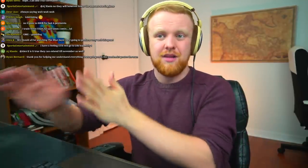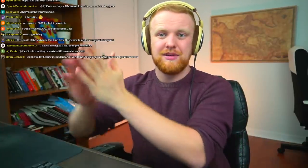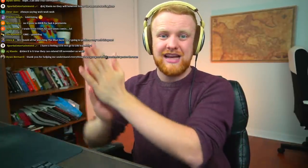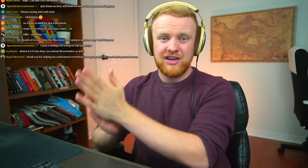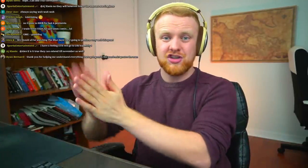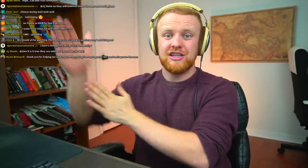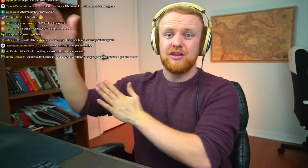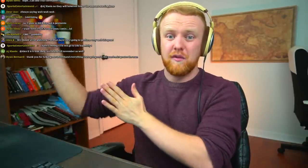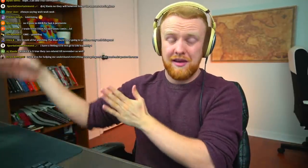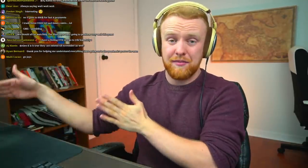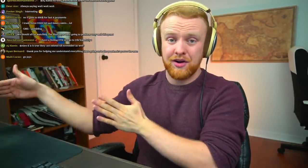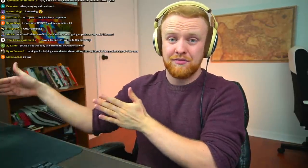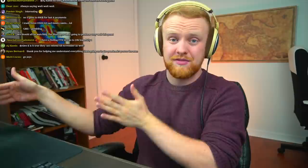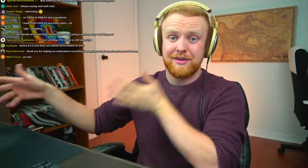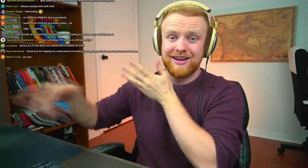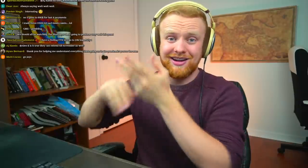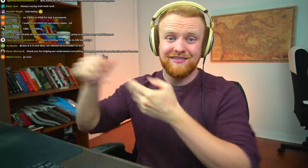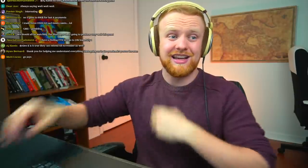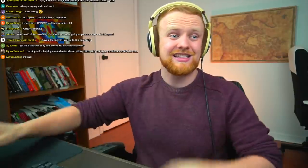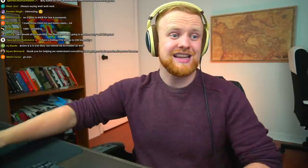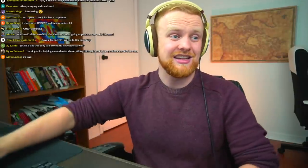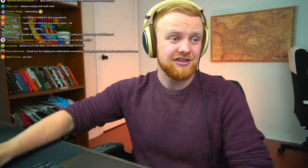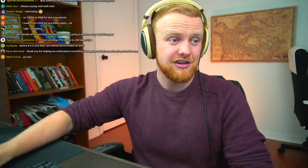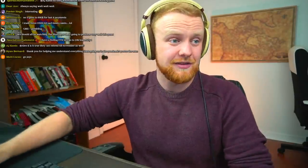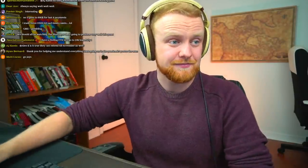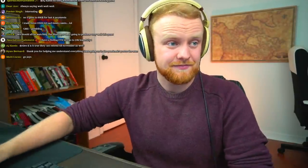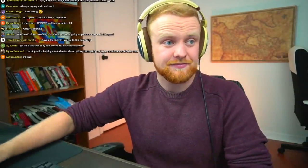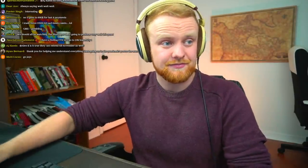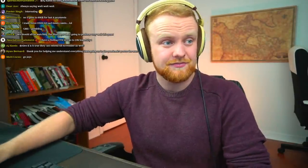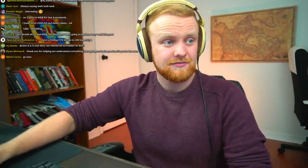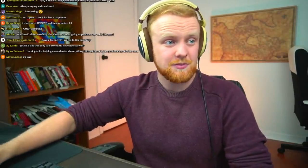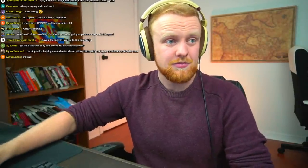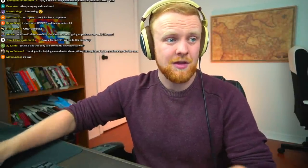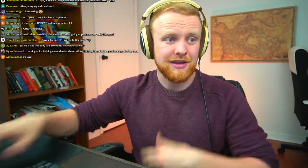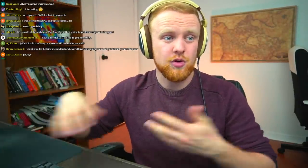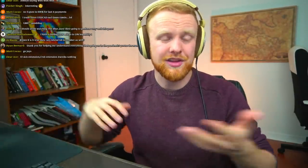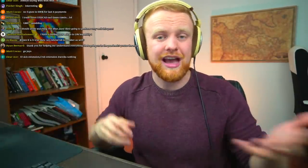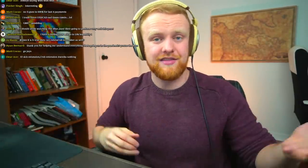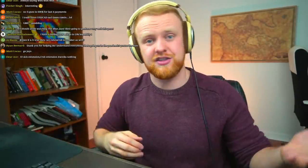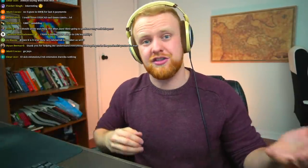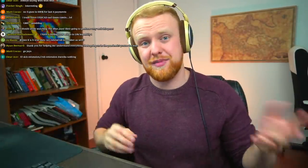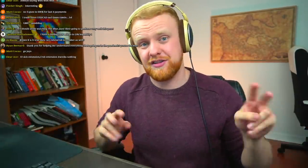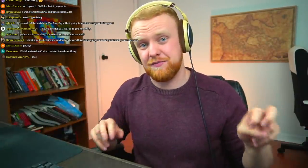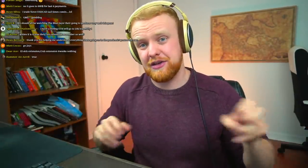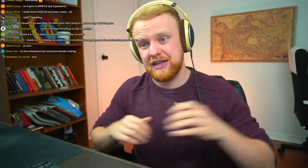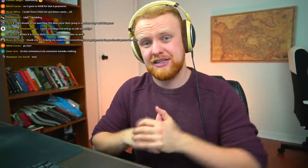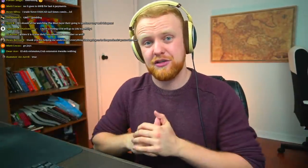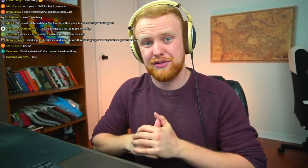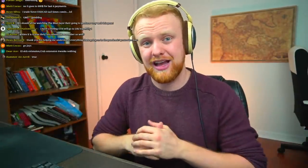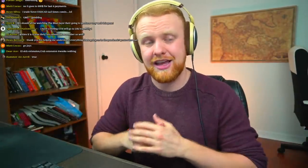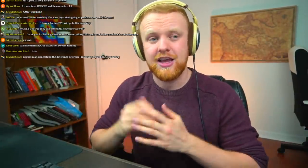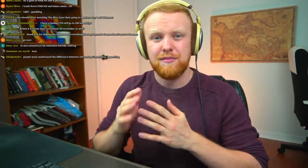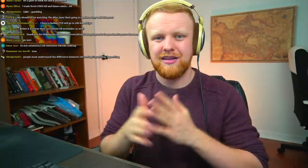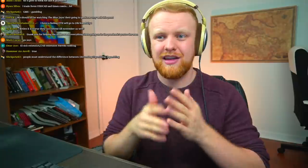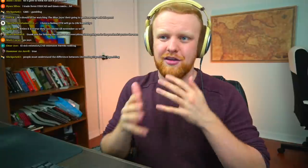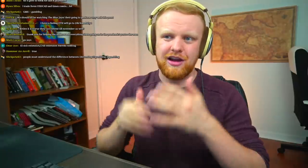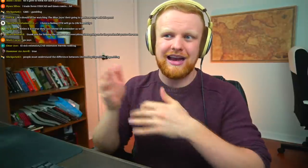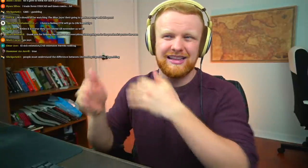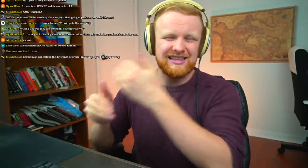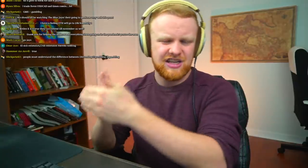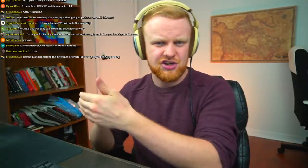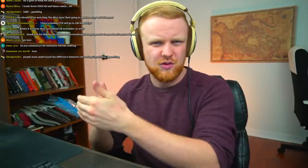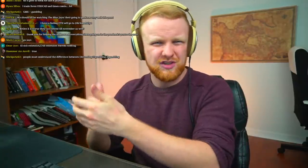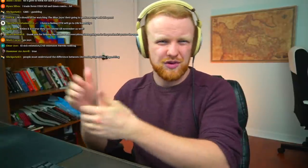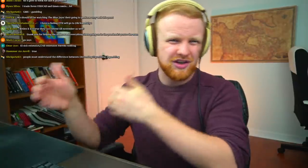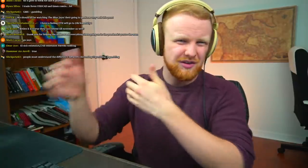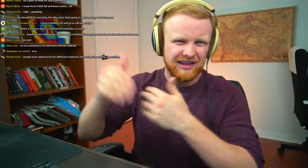September, potentially November, depending on if they extend it or not. But you only have the certain amount of periods to apply, but now they're adding